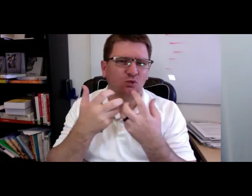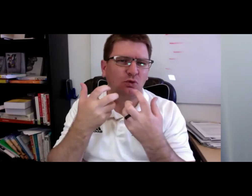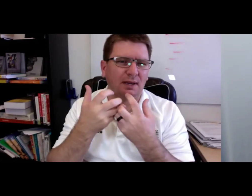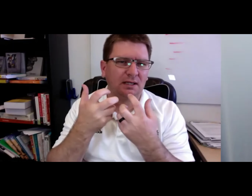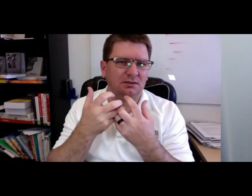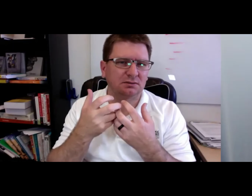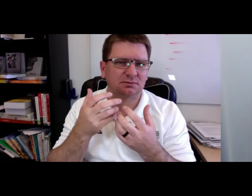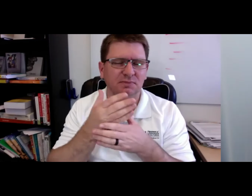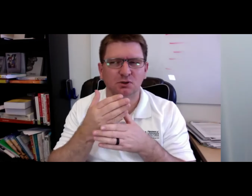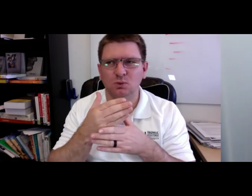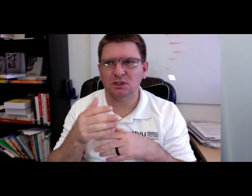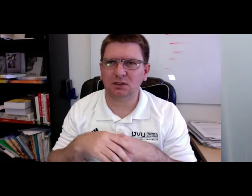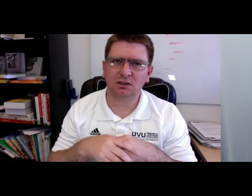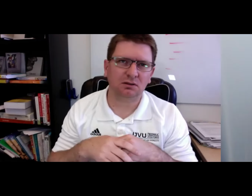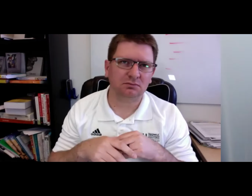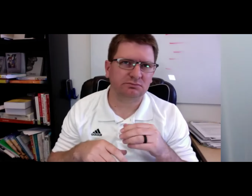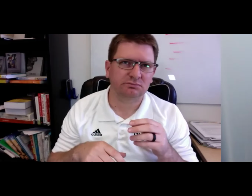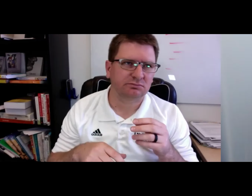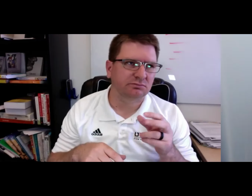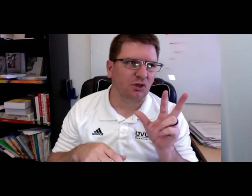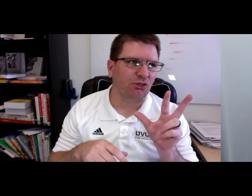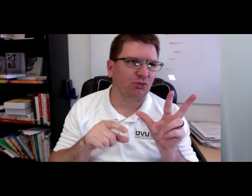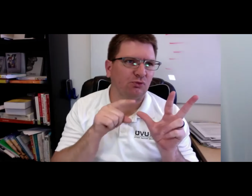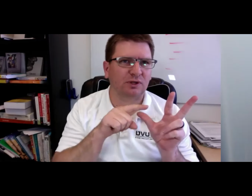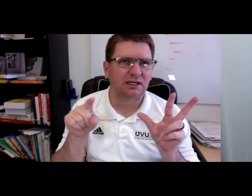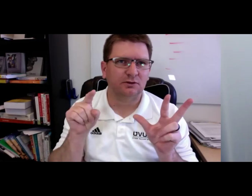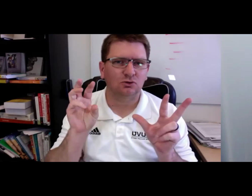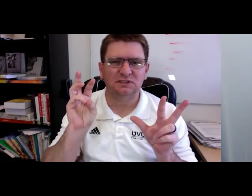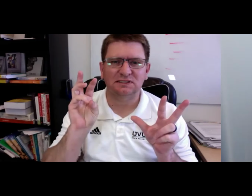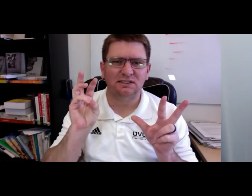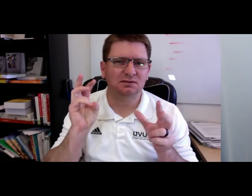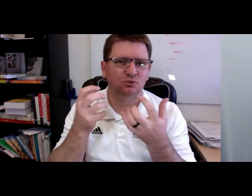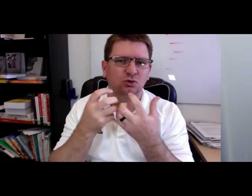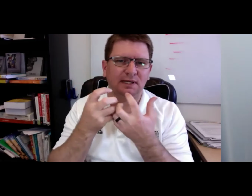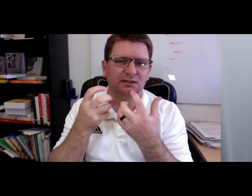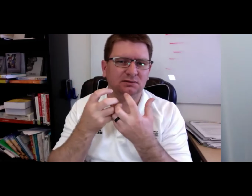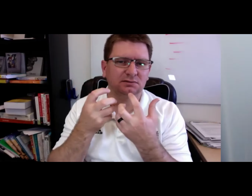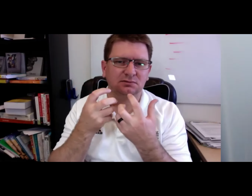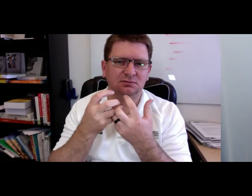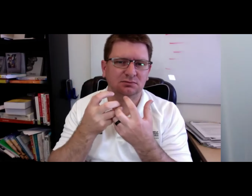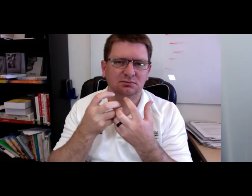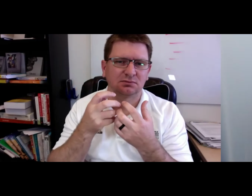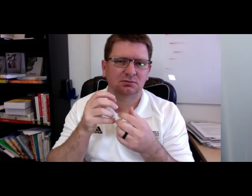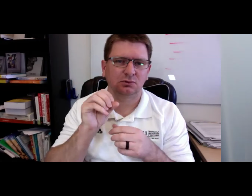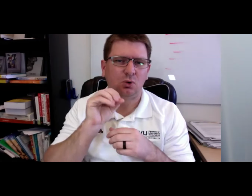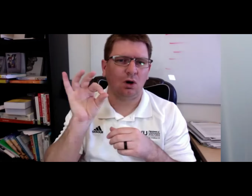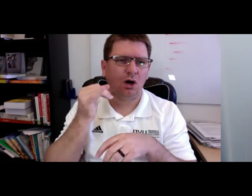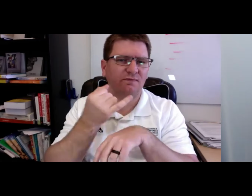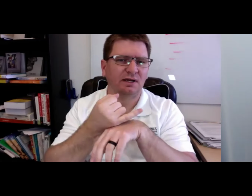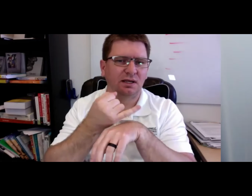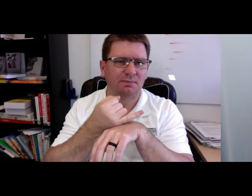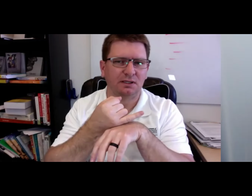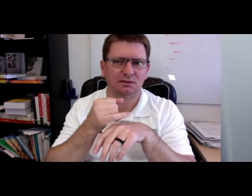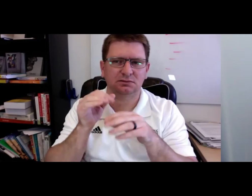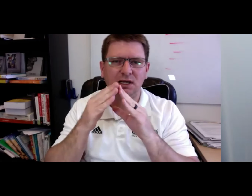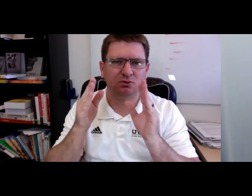area. Normally students will have roommates from anywhere to 6 roommates, all sharing